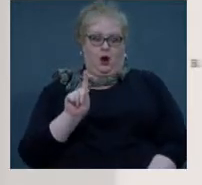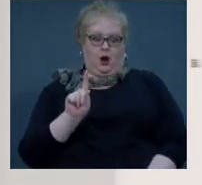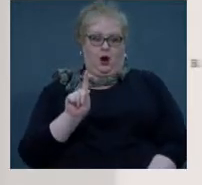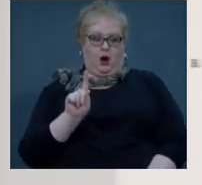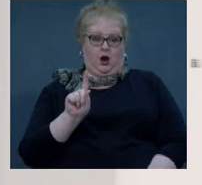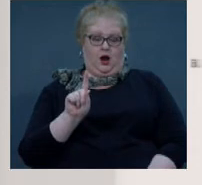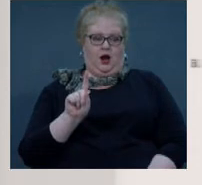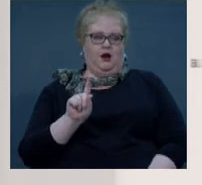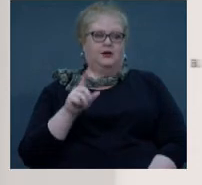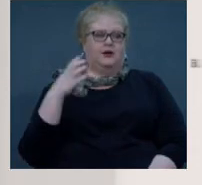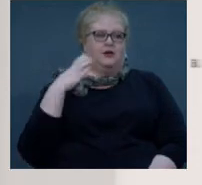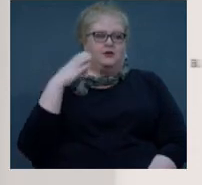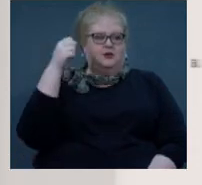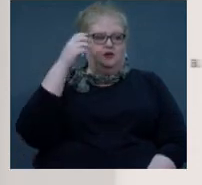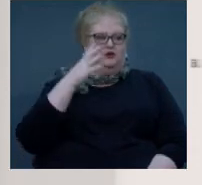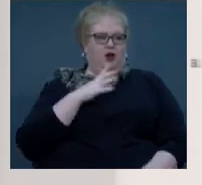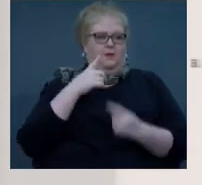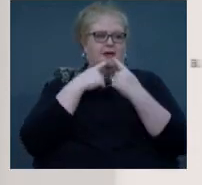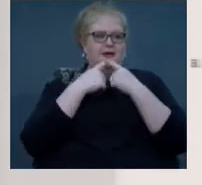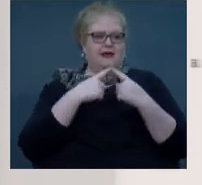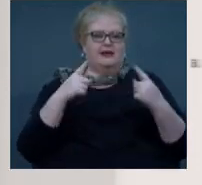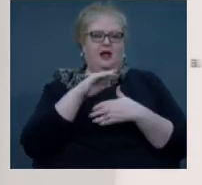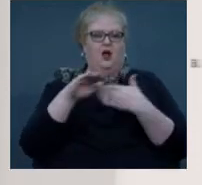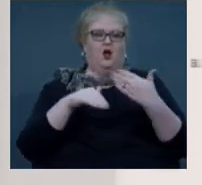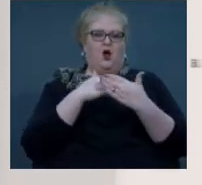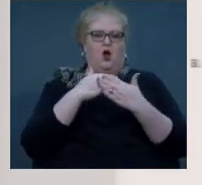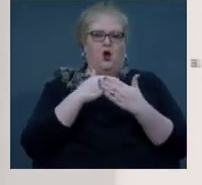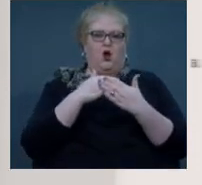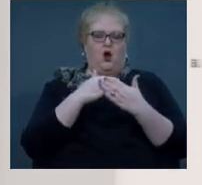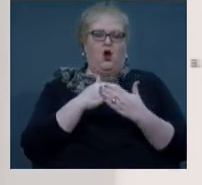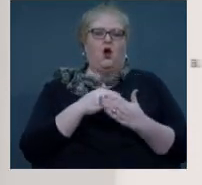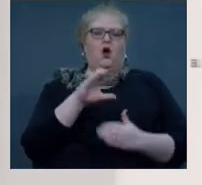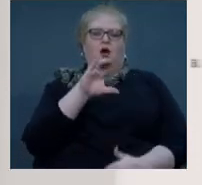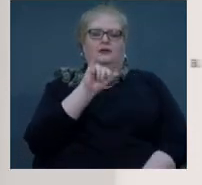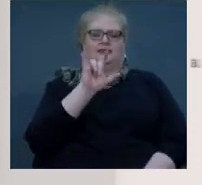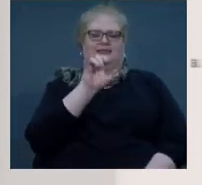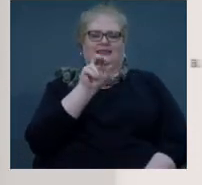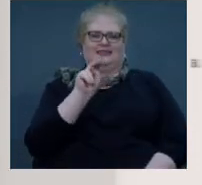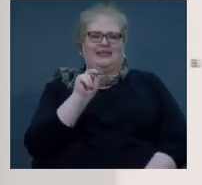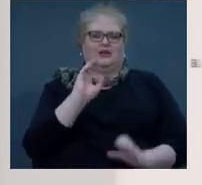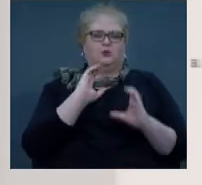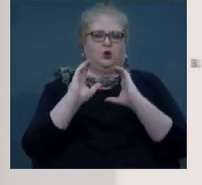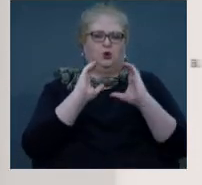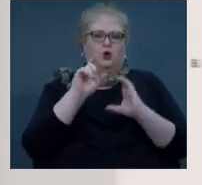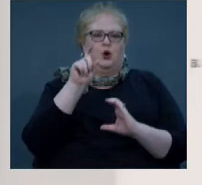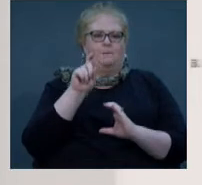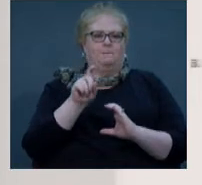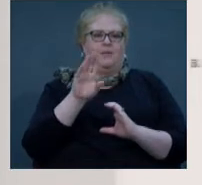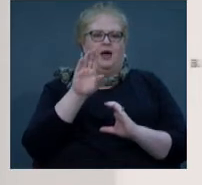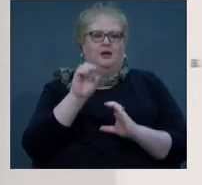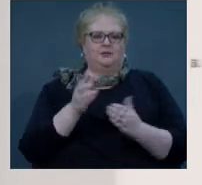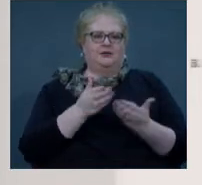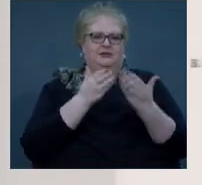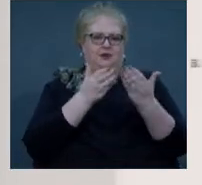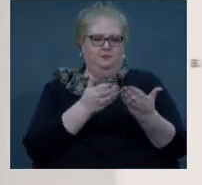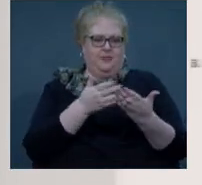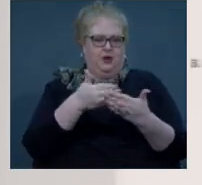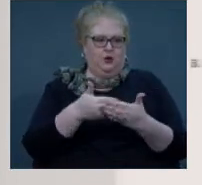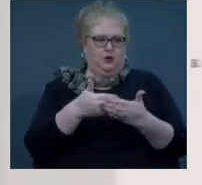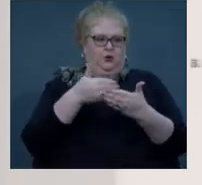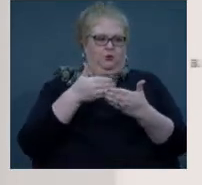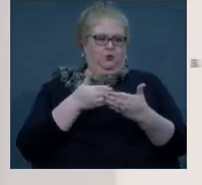the chairman announces all citizen communication cards must be submitted prior to roll